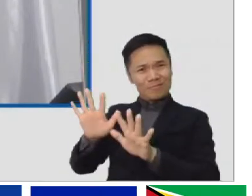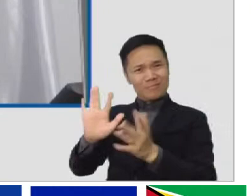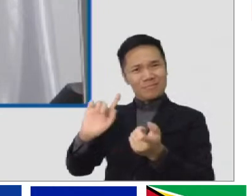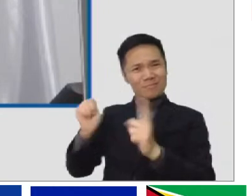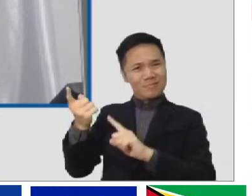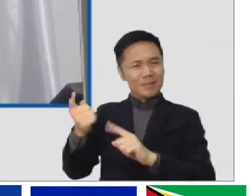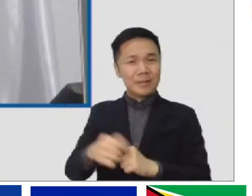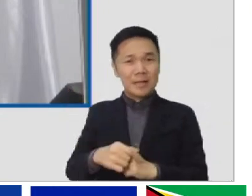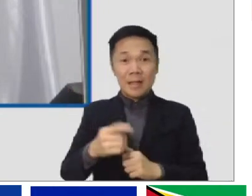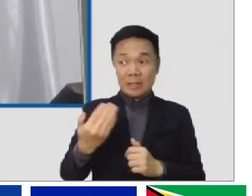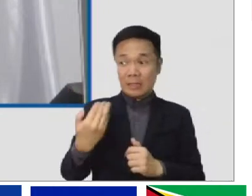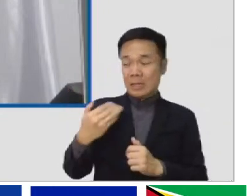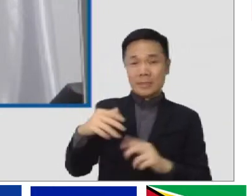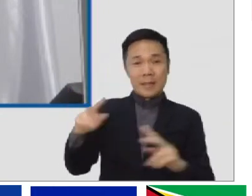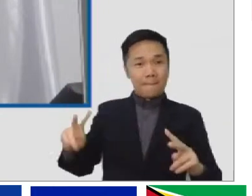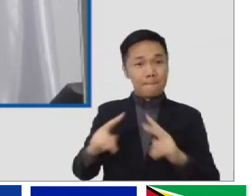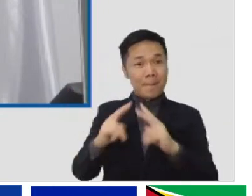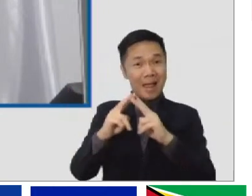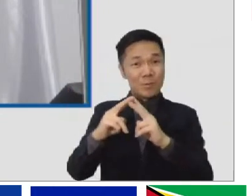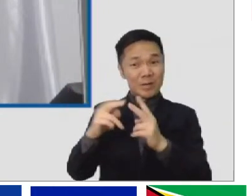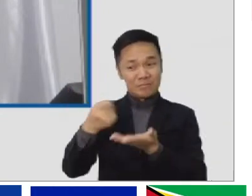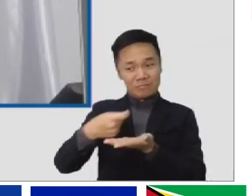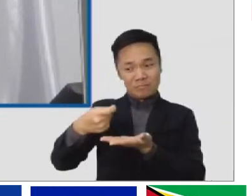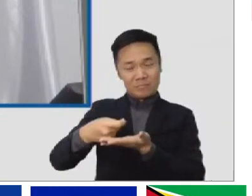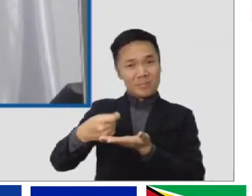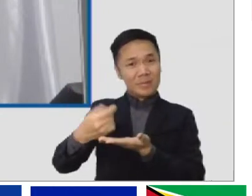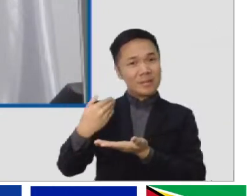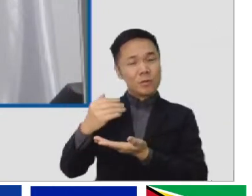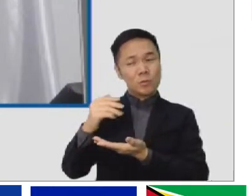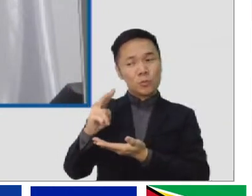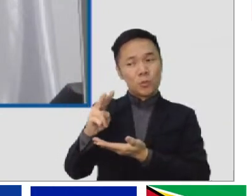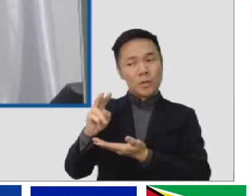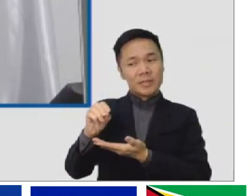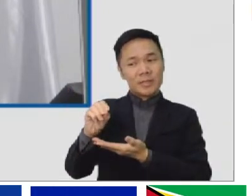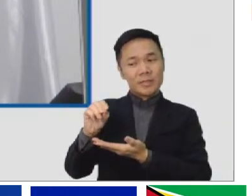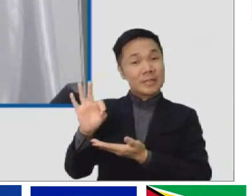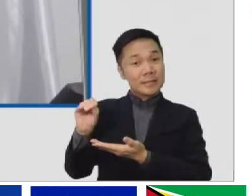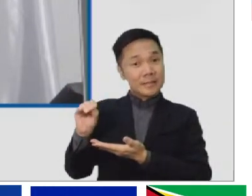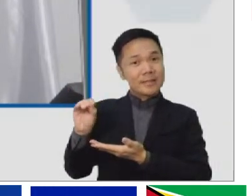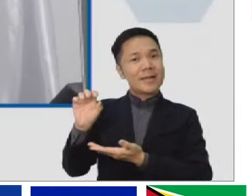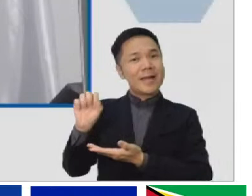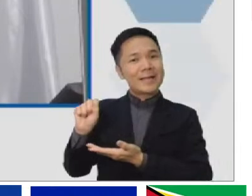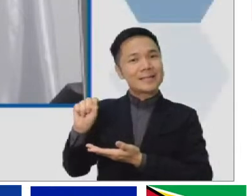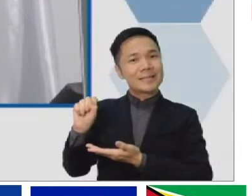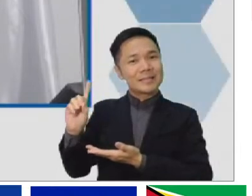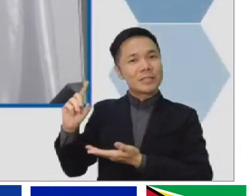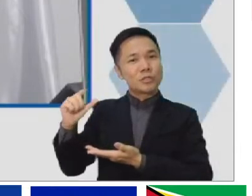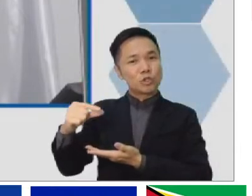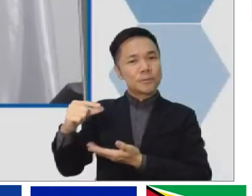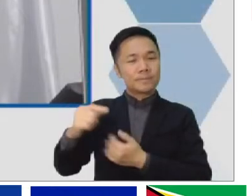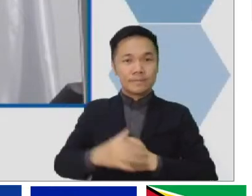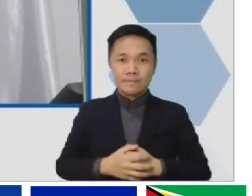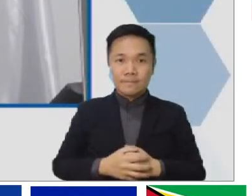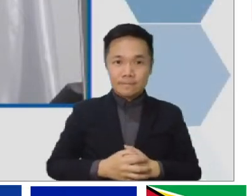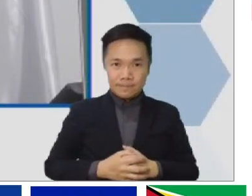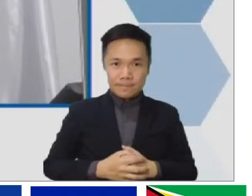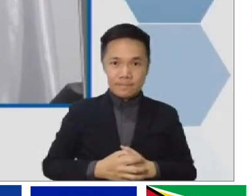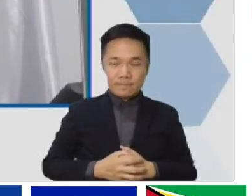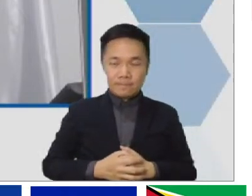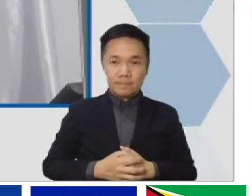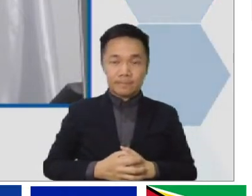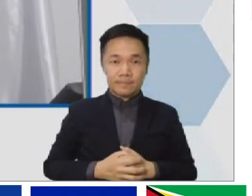the 2030 Agenda for Sustainable Development. I would like to share with you that from our bodies, we are